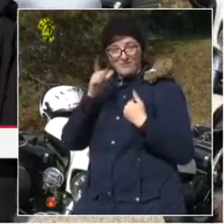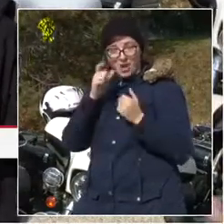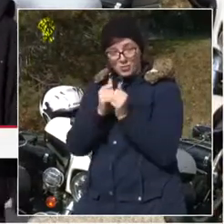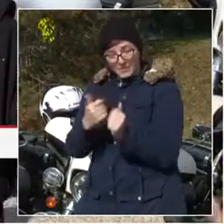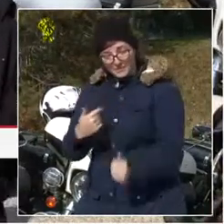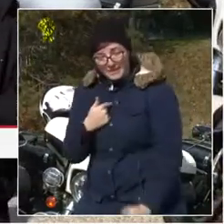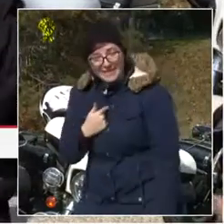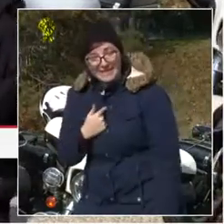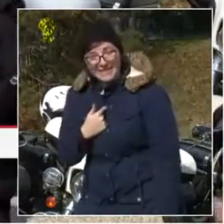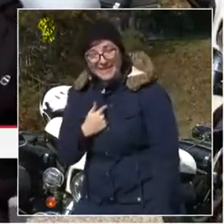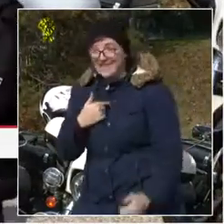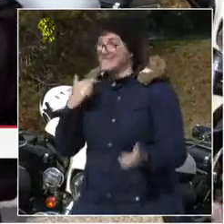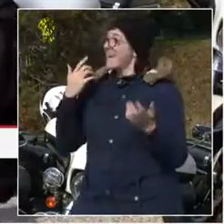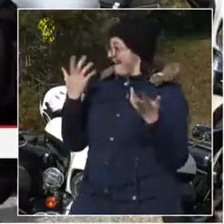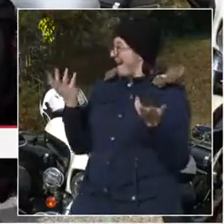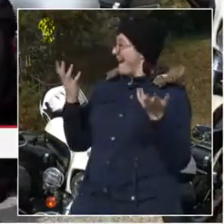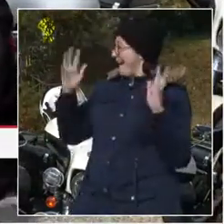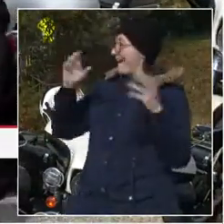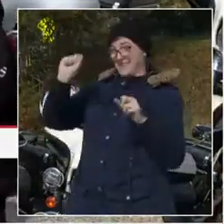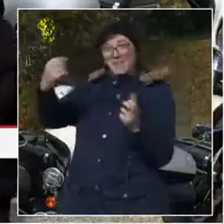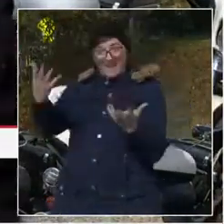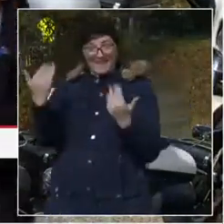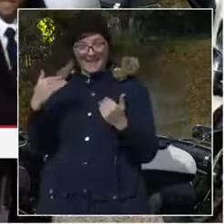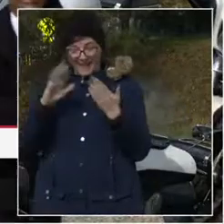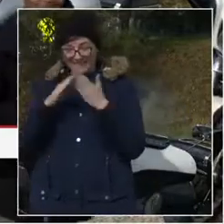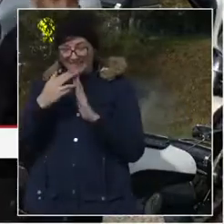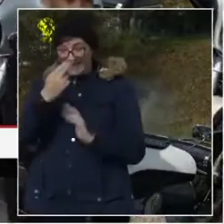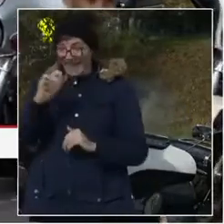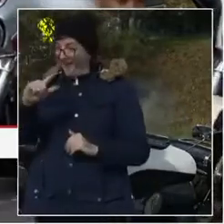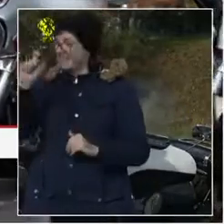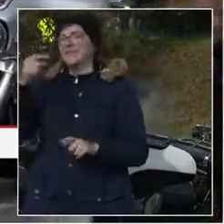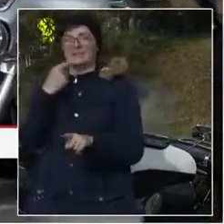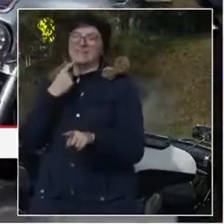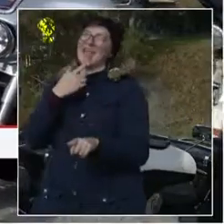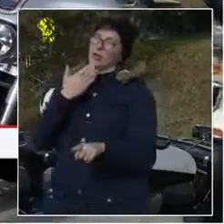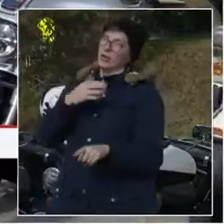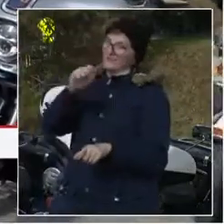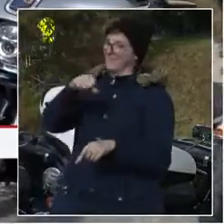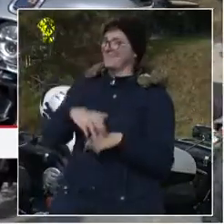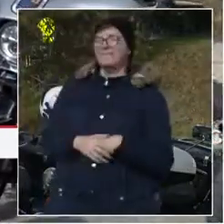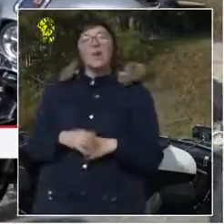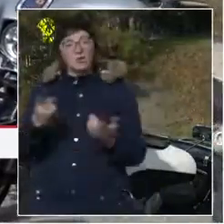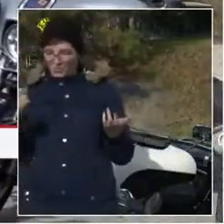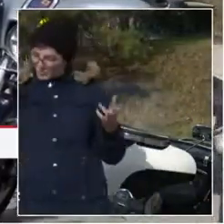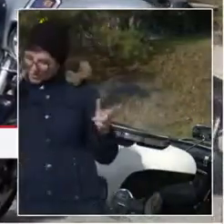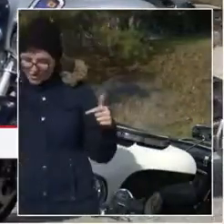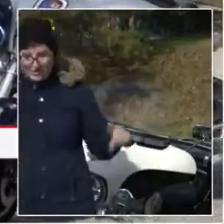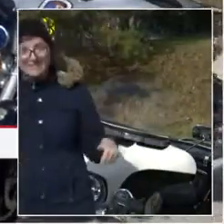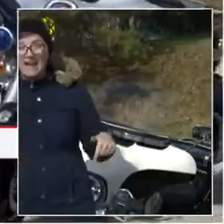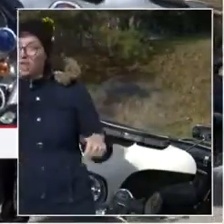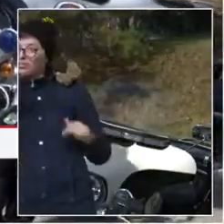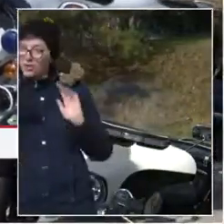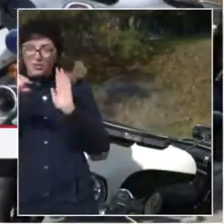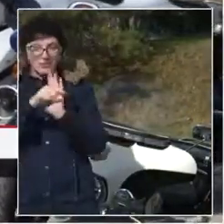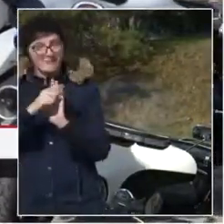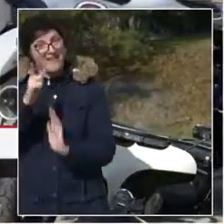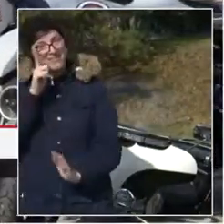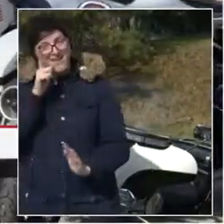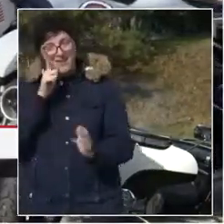How's that? You want to come down to City Hall? He said good. So you heard it here. 3rd grade